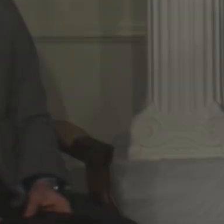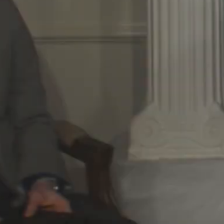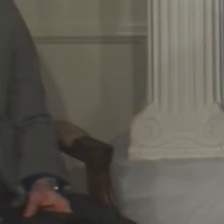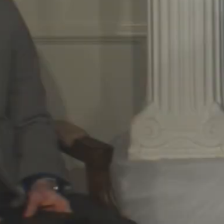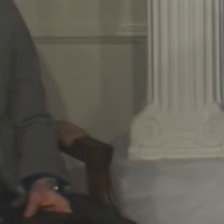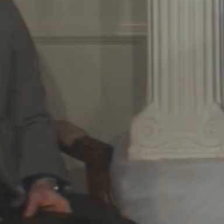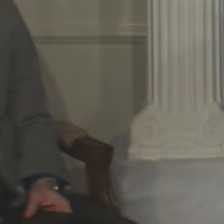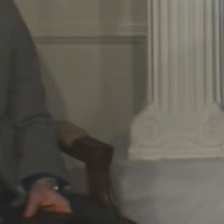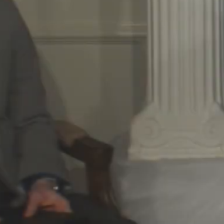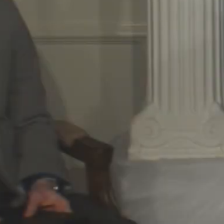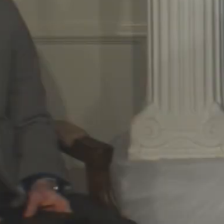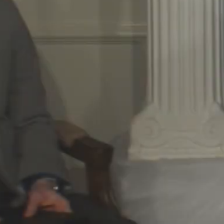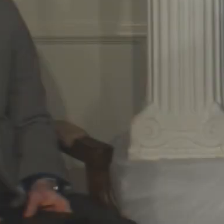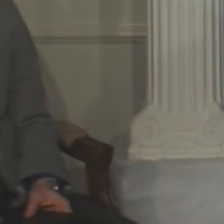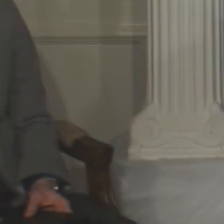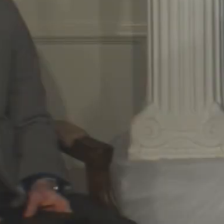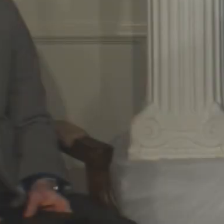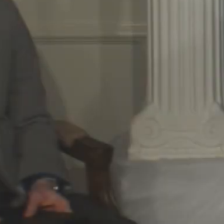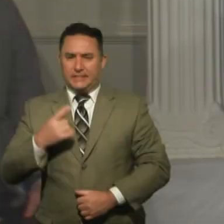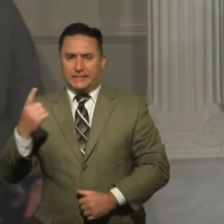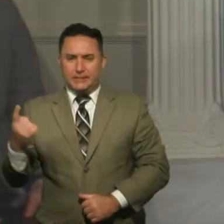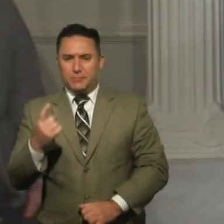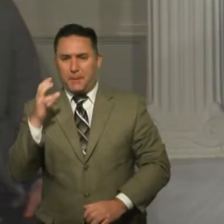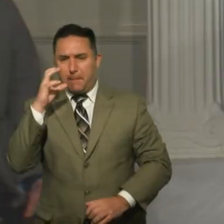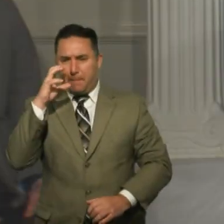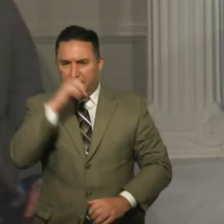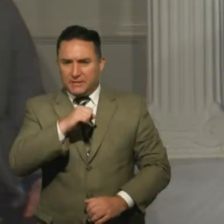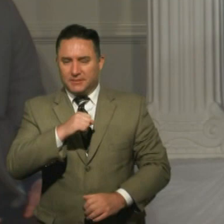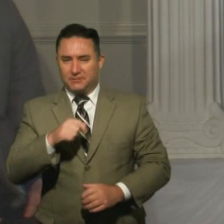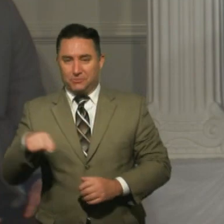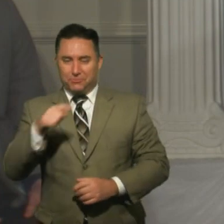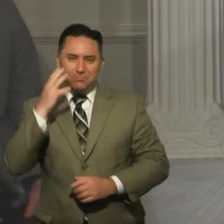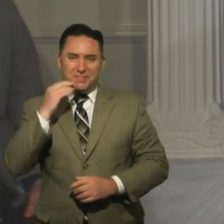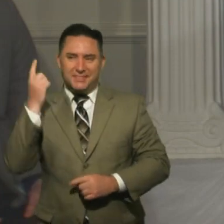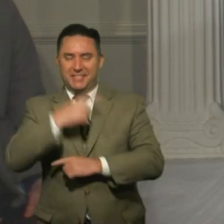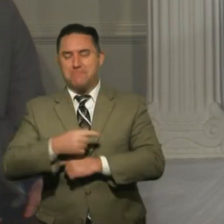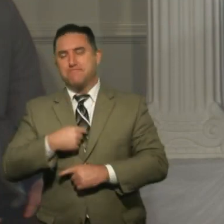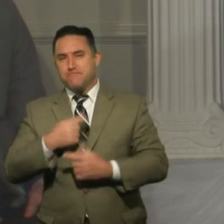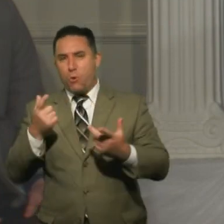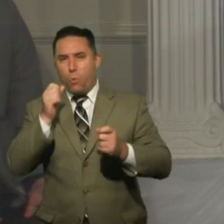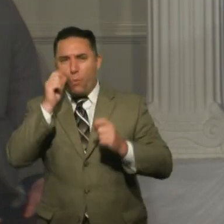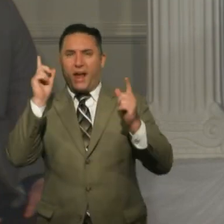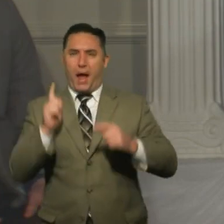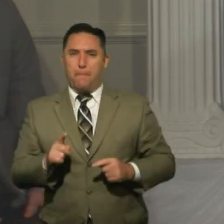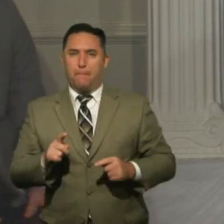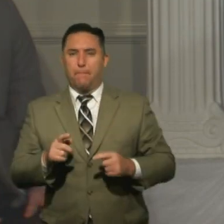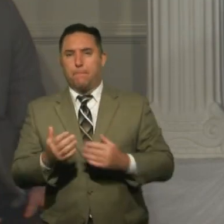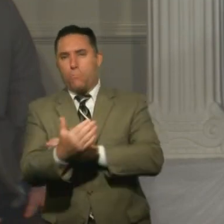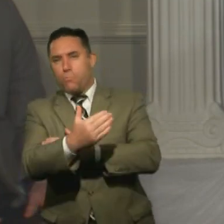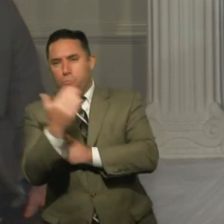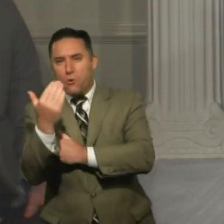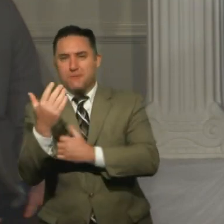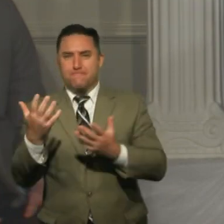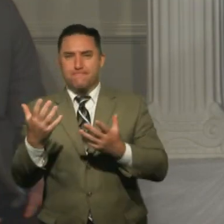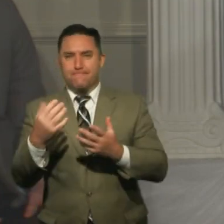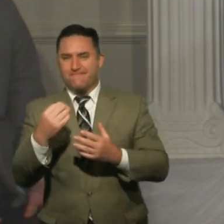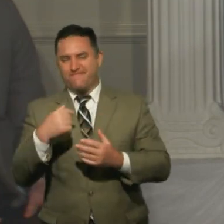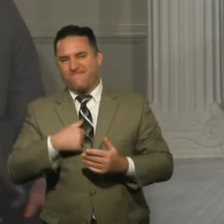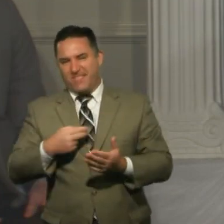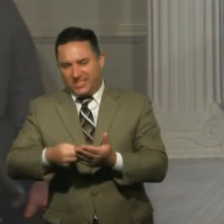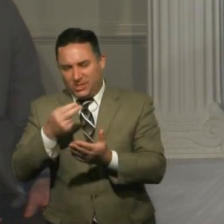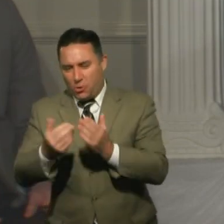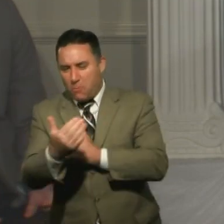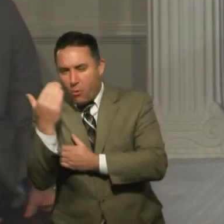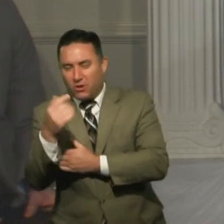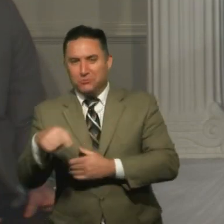have any of you ever gone through a day and feel like something was missing? I don't know if any of you ever had a day like I have where you wake up sometimes in the morning and I don't eat cereal much anymore. When